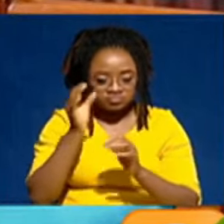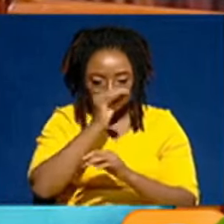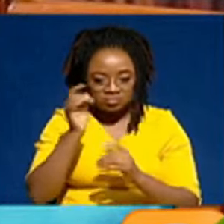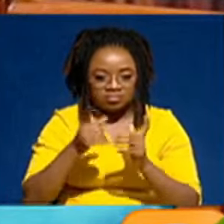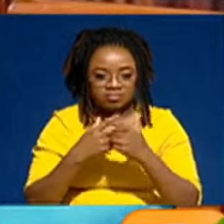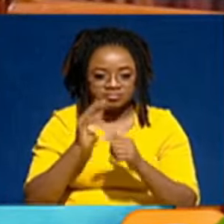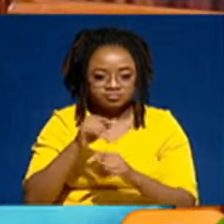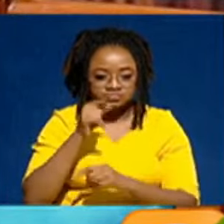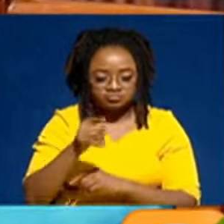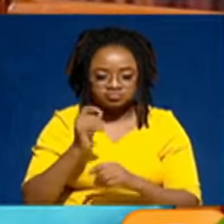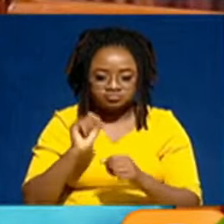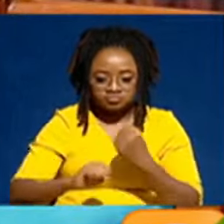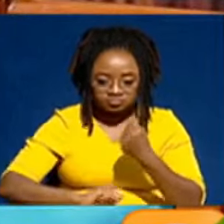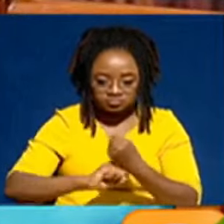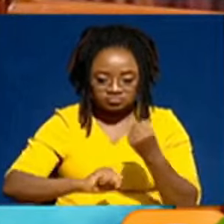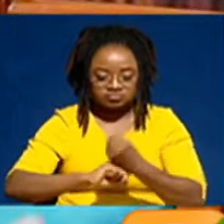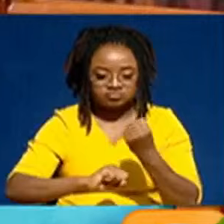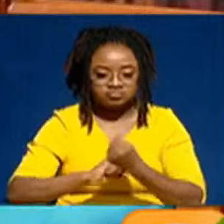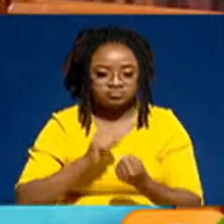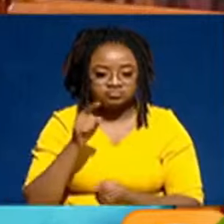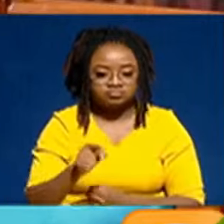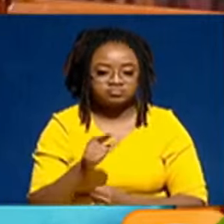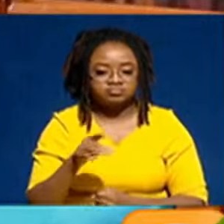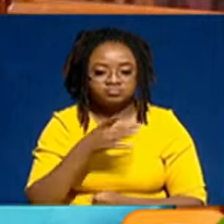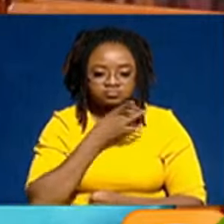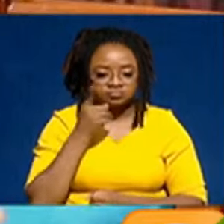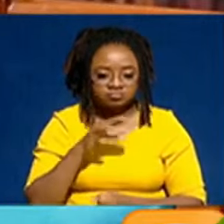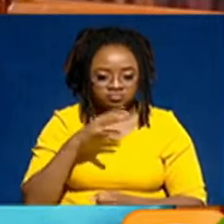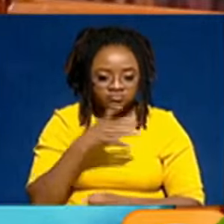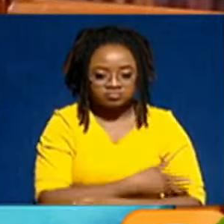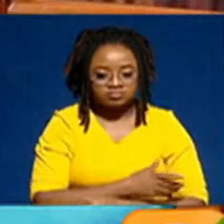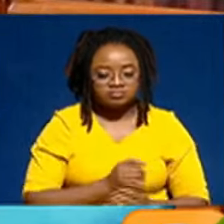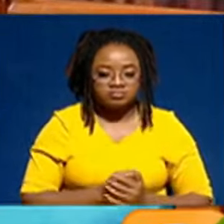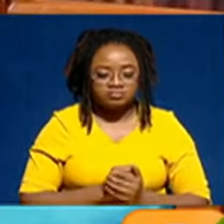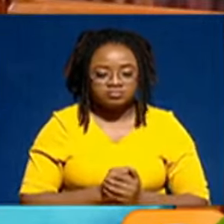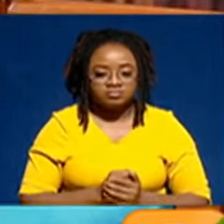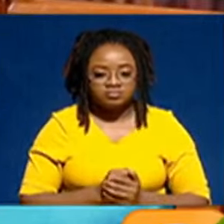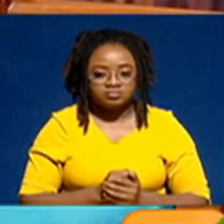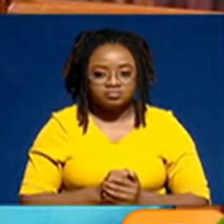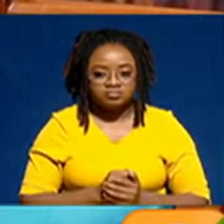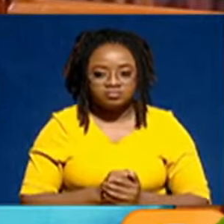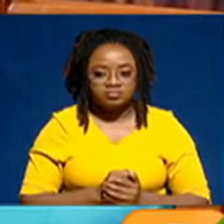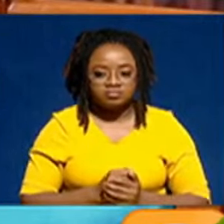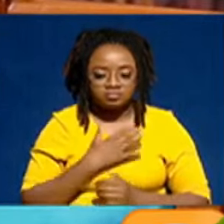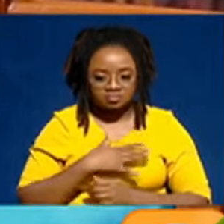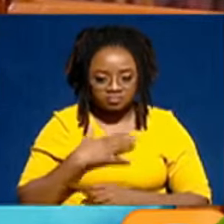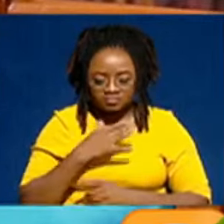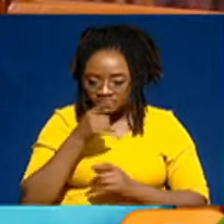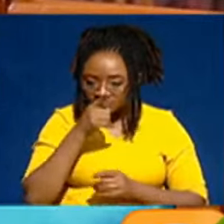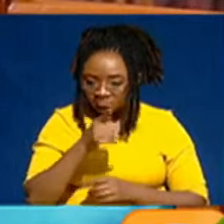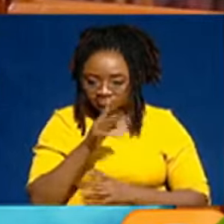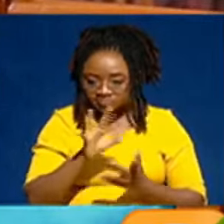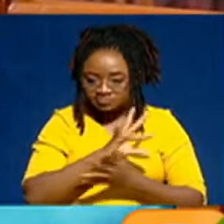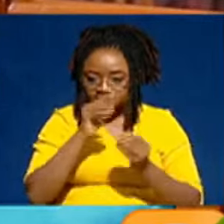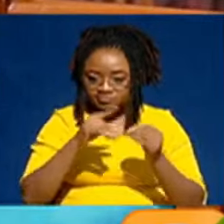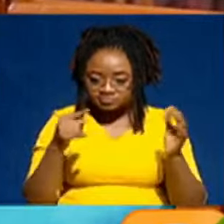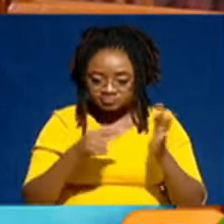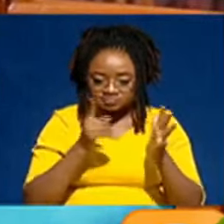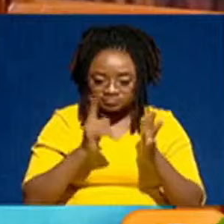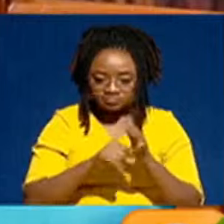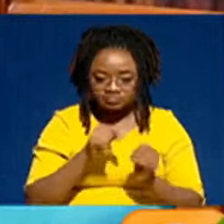the development control policy, which gives these ordinances. When you talk about ordinances, just to translate it, is that it is